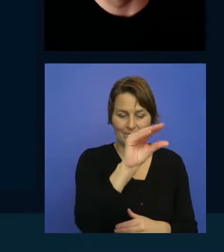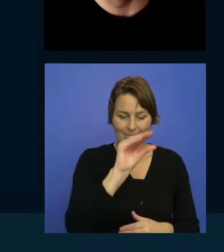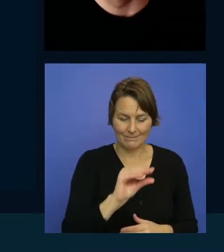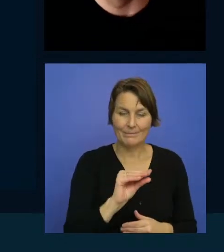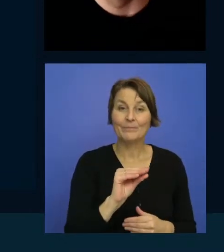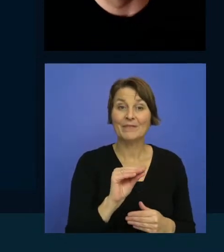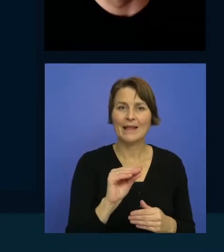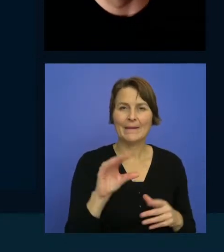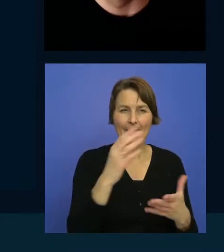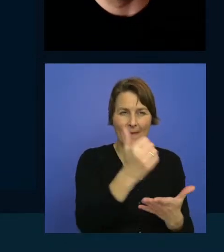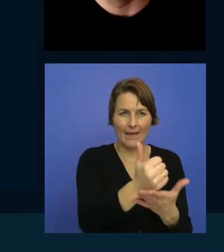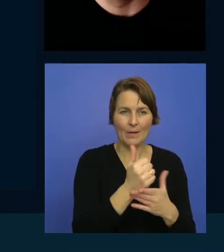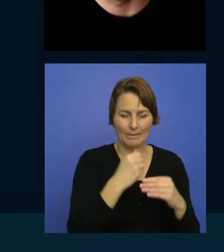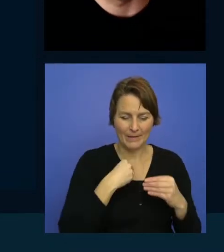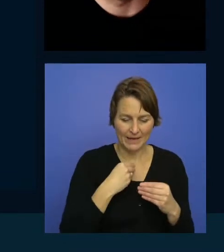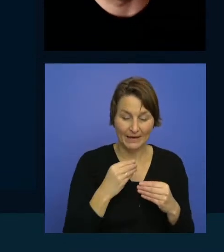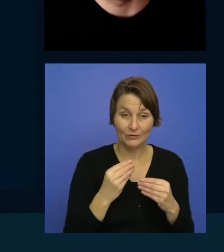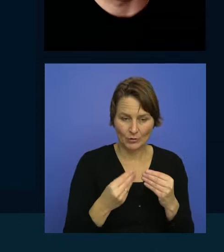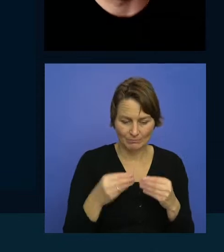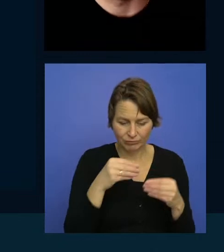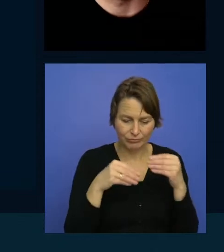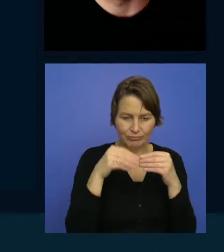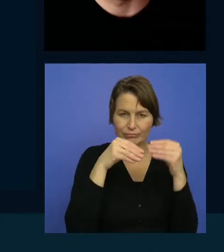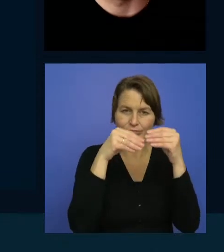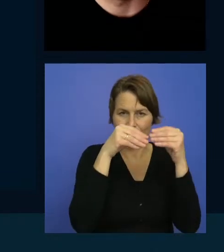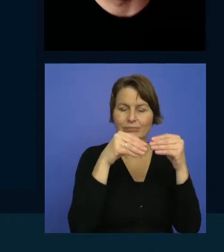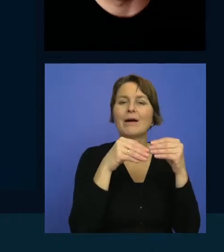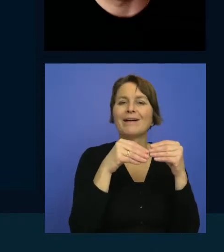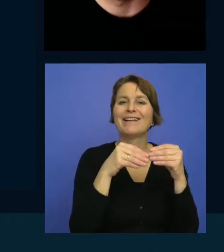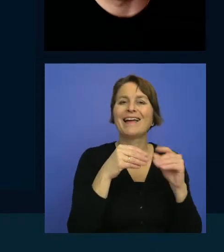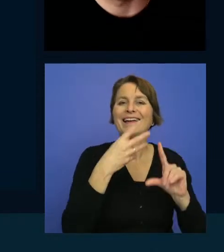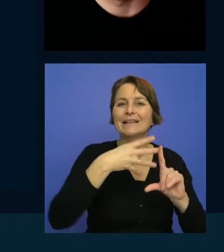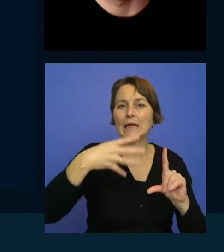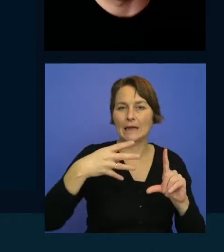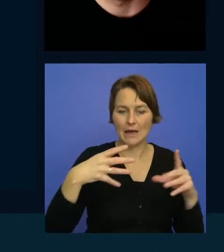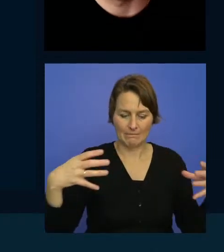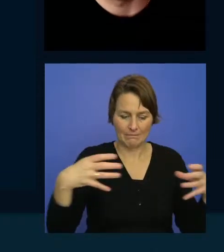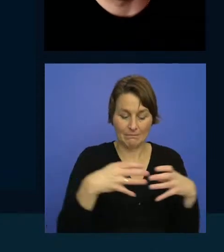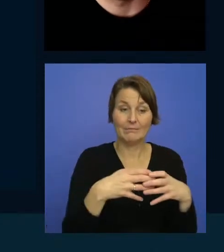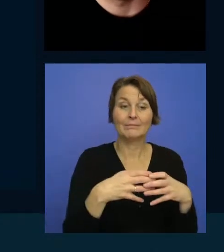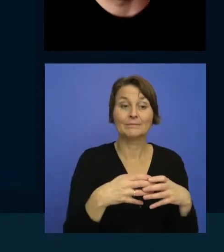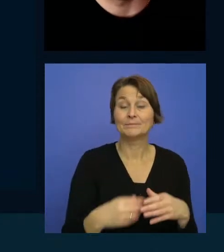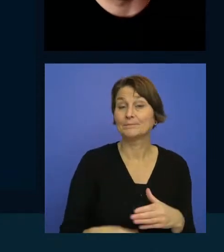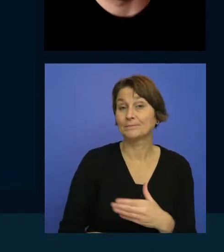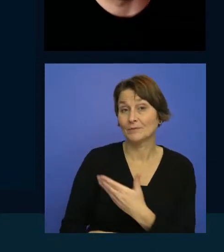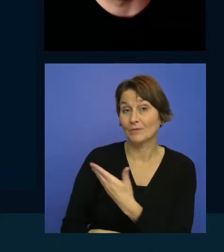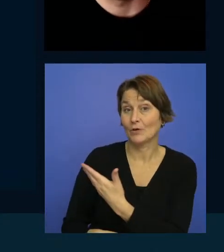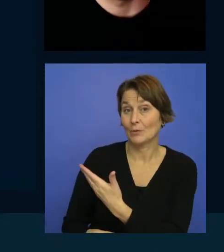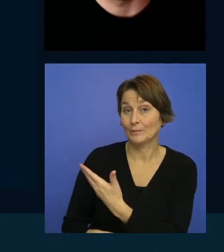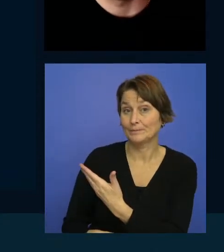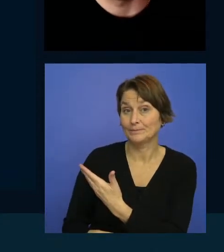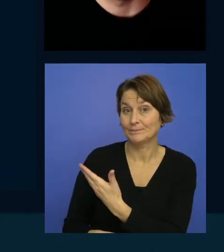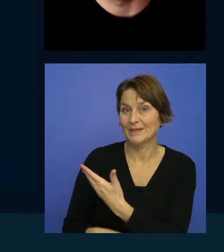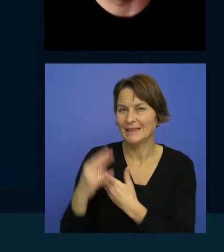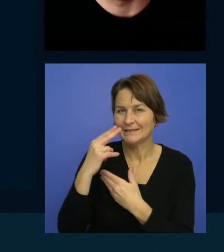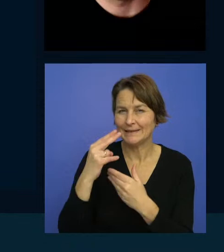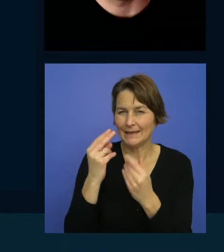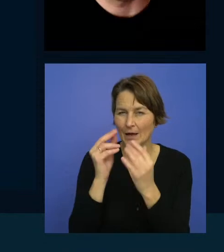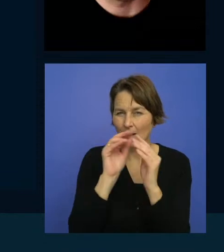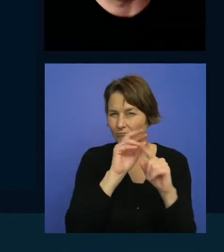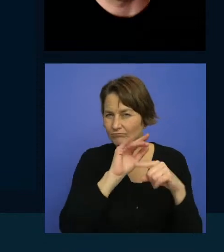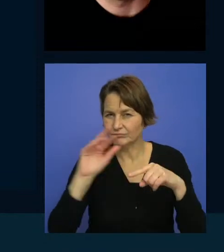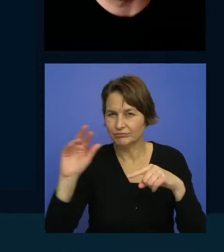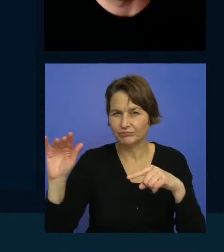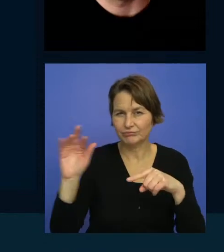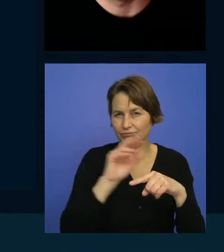set that's consistent with the information that we know. So if we run our SAT solver here, it's working to reconstruct that data set, and we